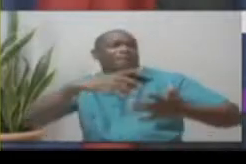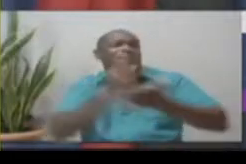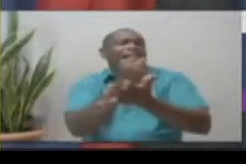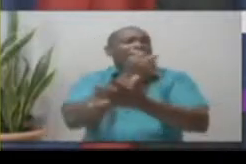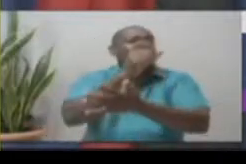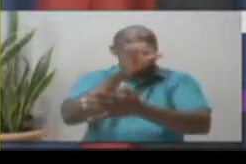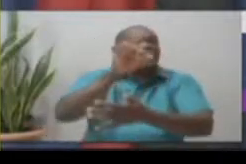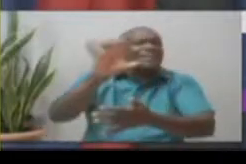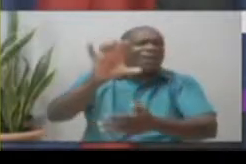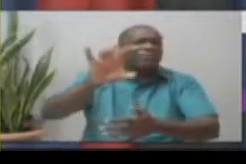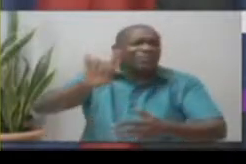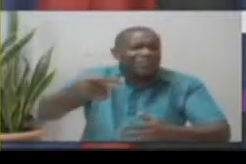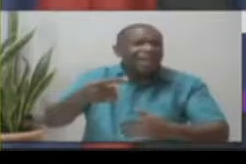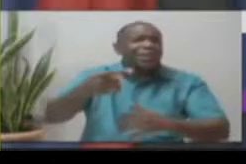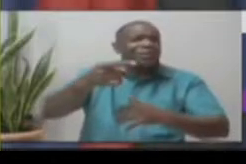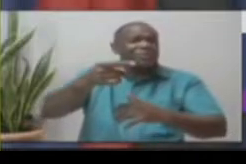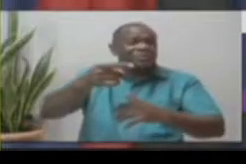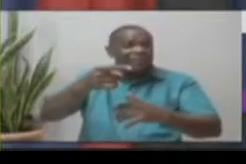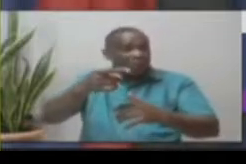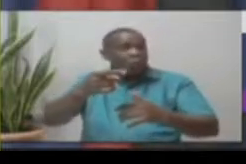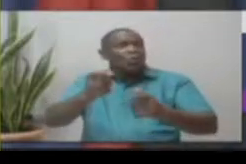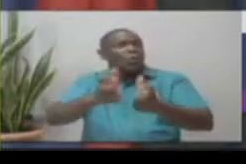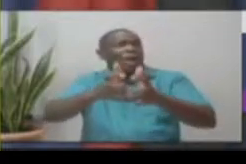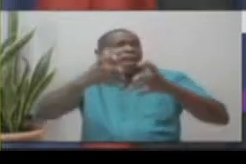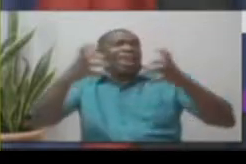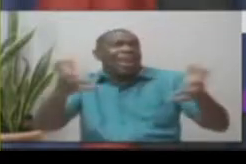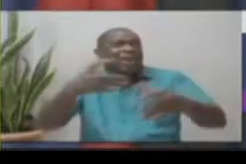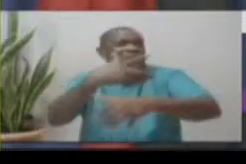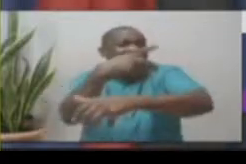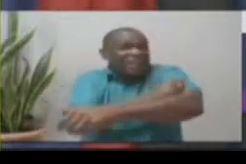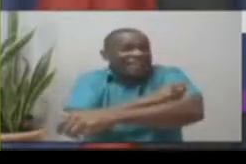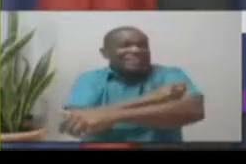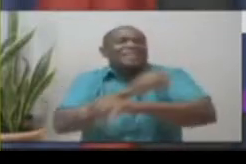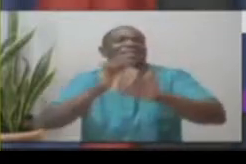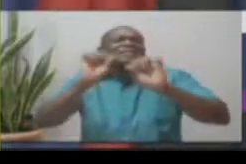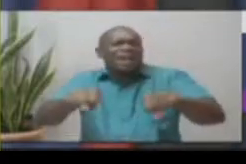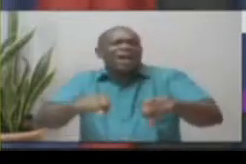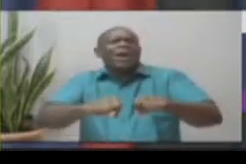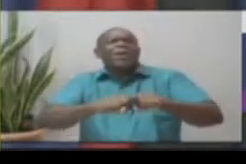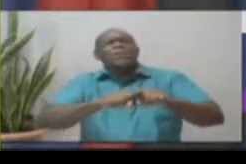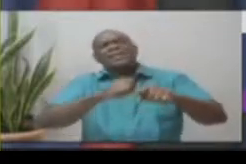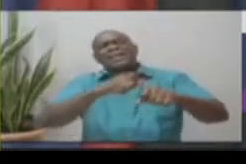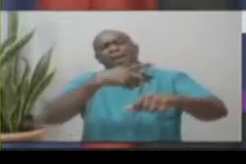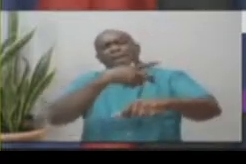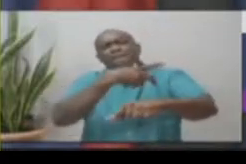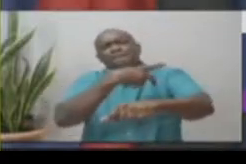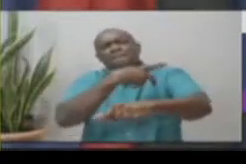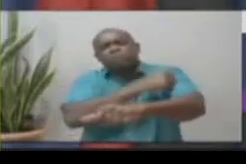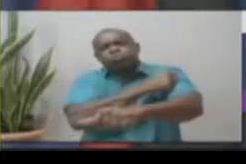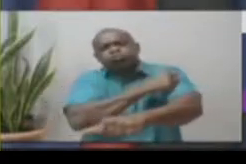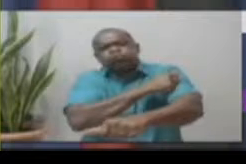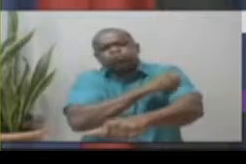of vaccine. We are now in a position to vaccinate 400,000 people.